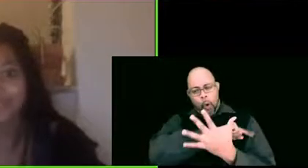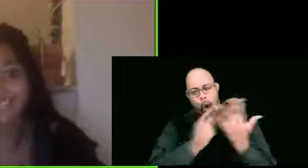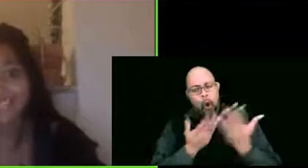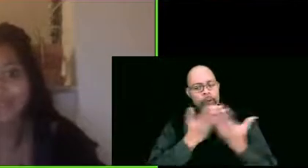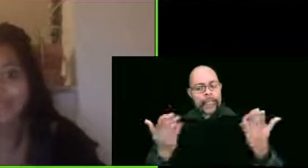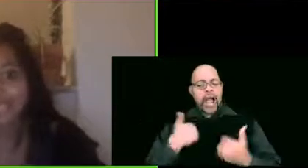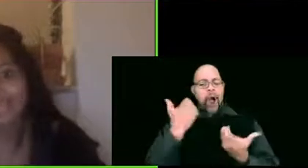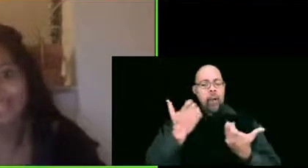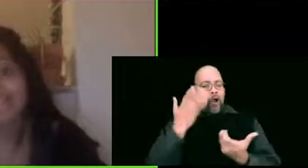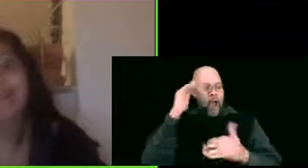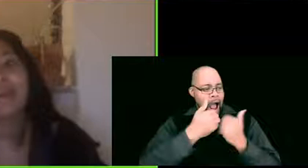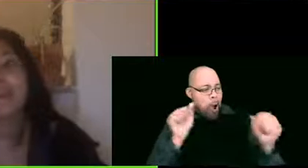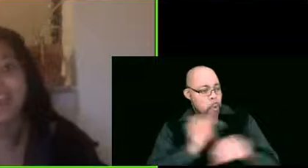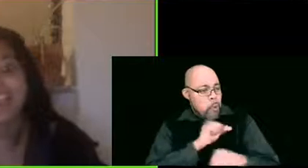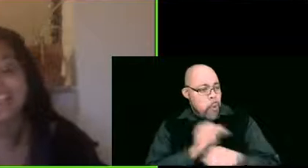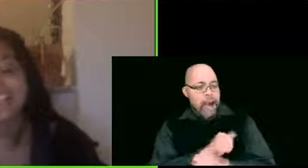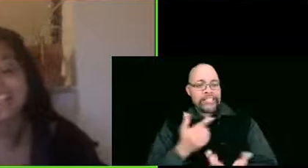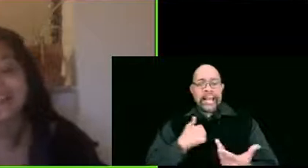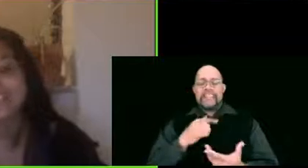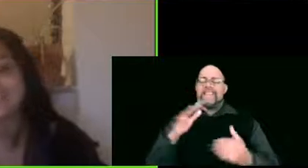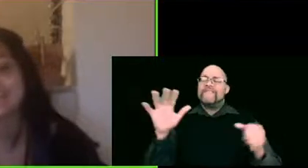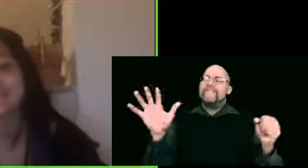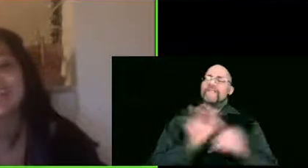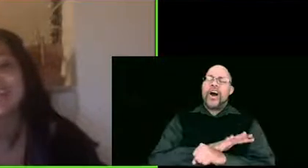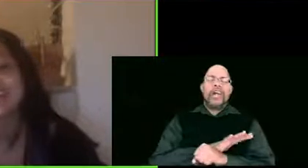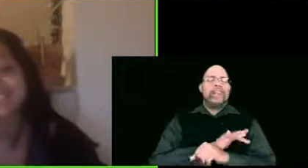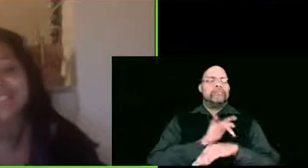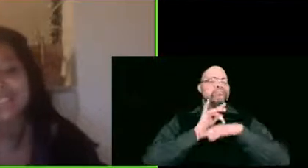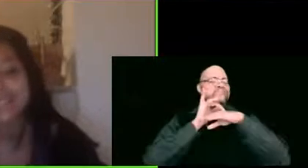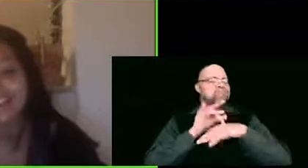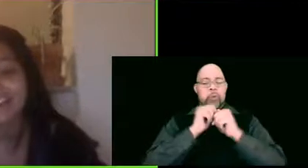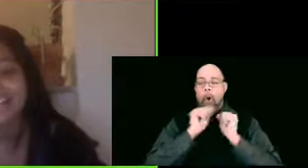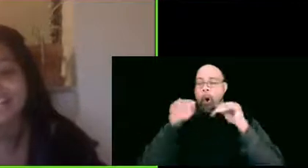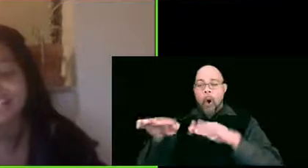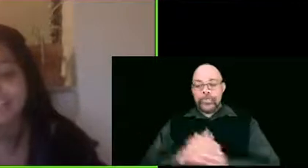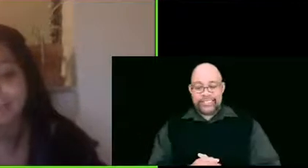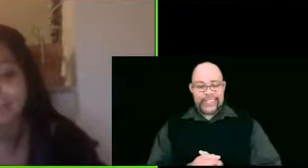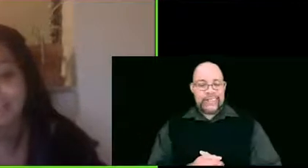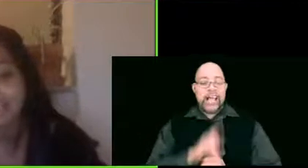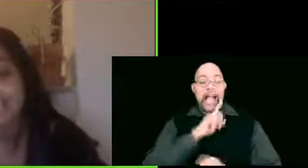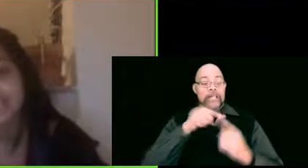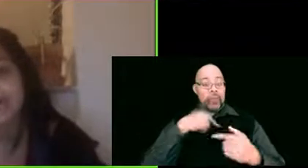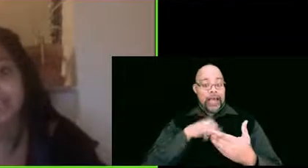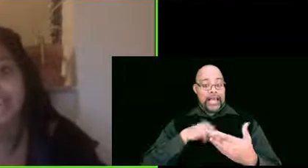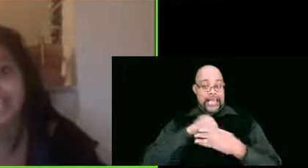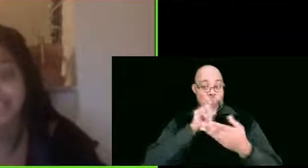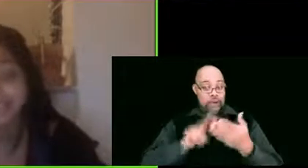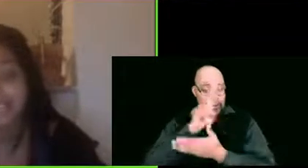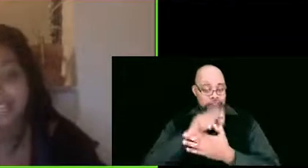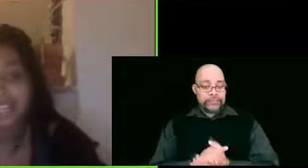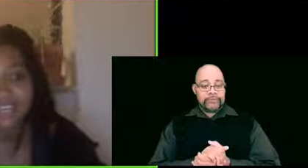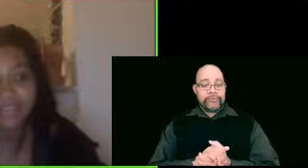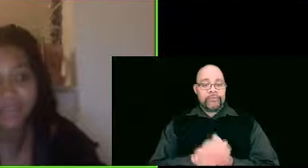know what all of this stuff was. I wanted to know how it works. And I was just completely obsessed with our oceans. But it was actually when I was